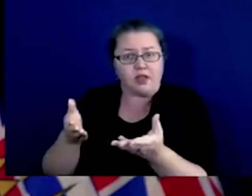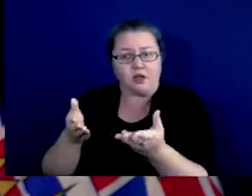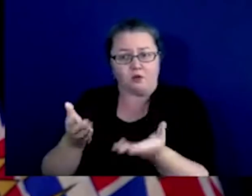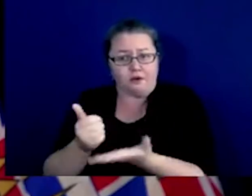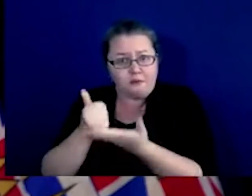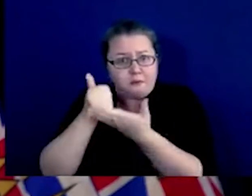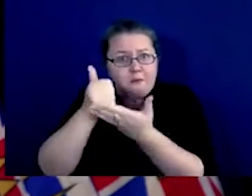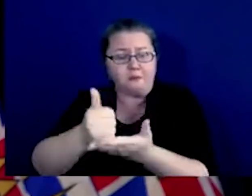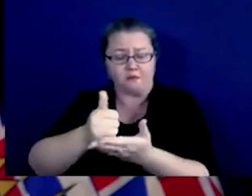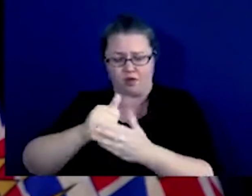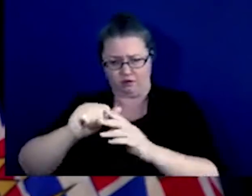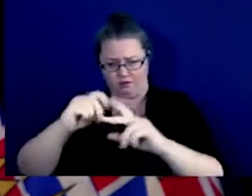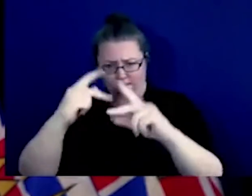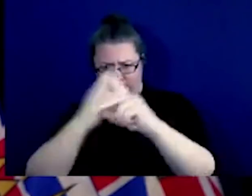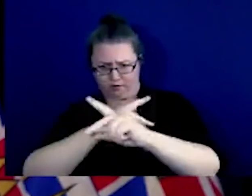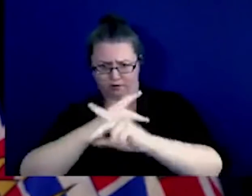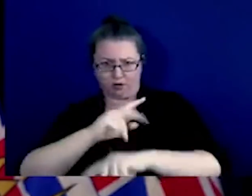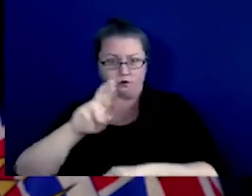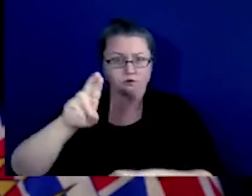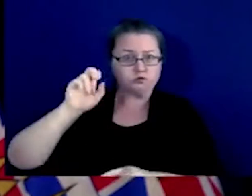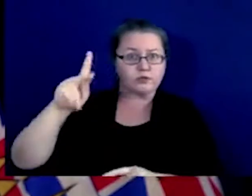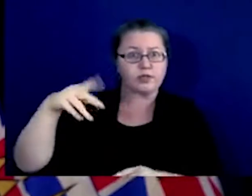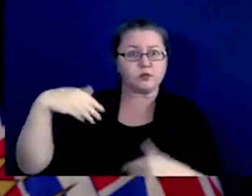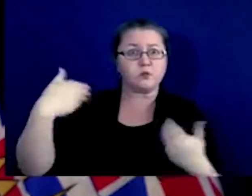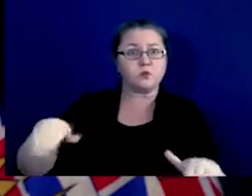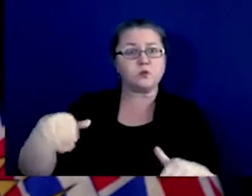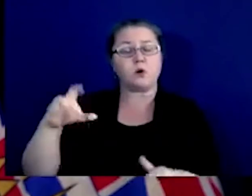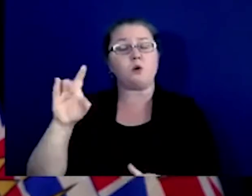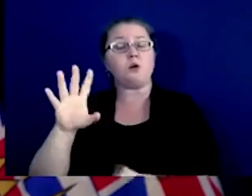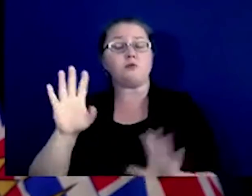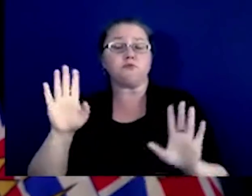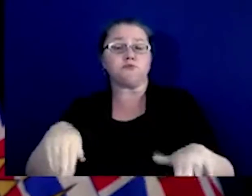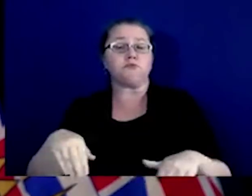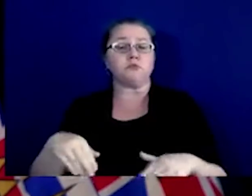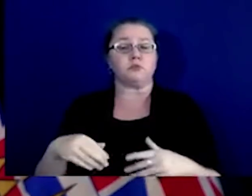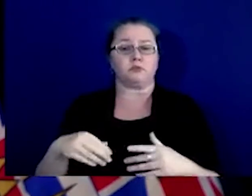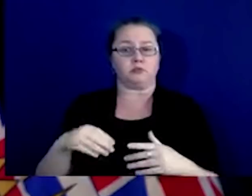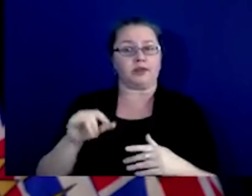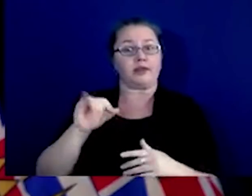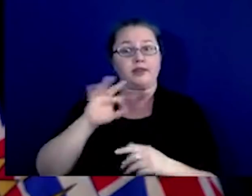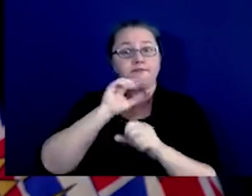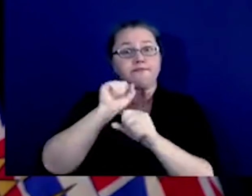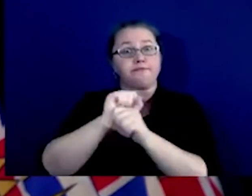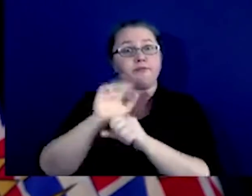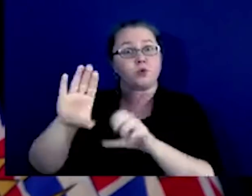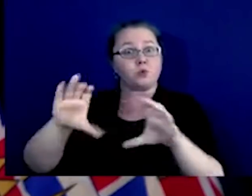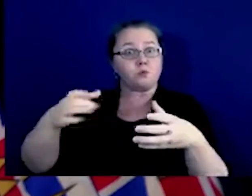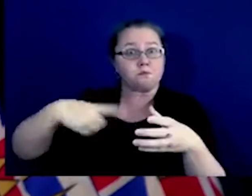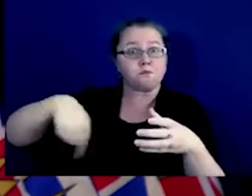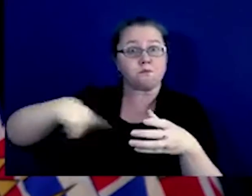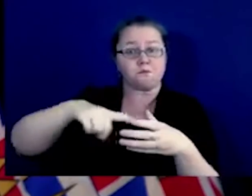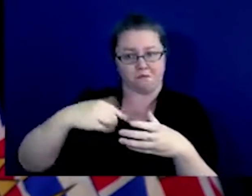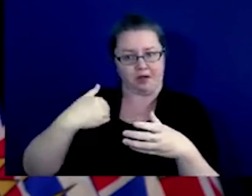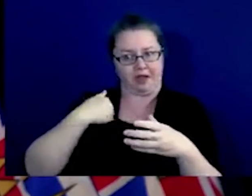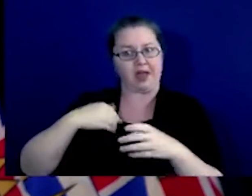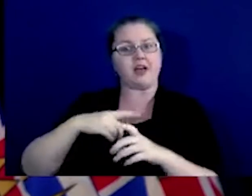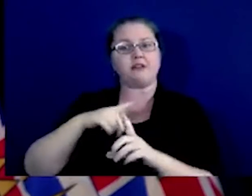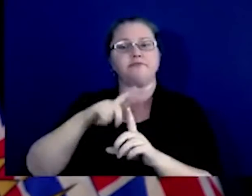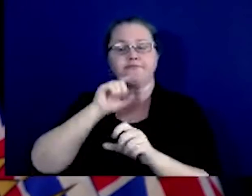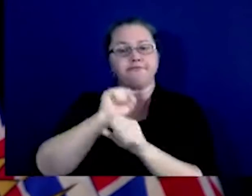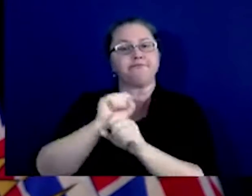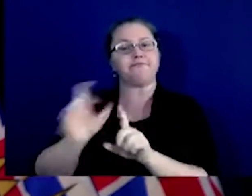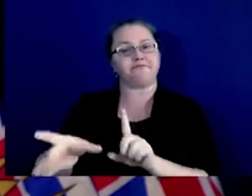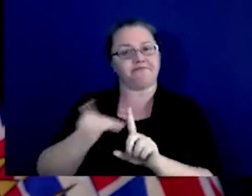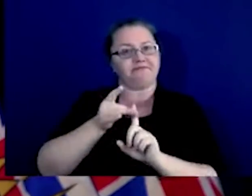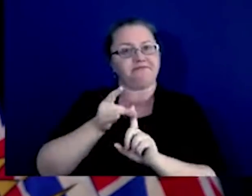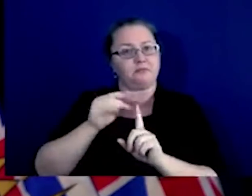some people, it's possible they could work from home. For others, it may mean taking time off. That means in most cases your business